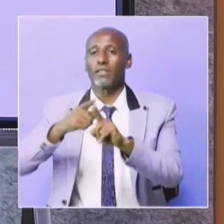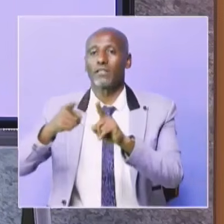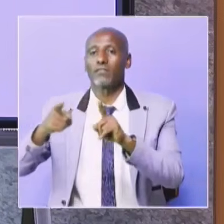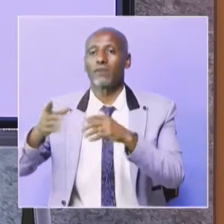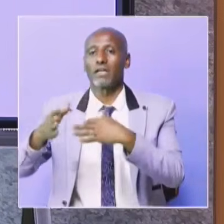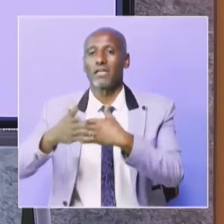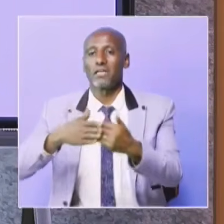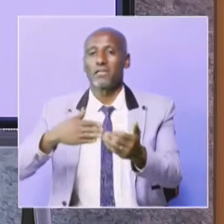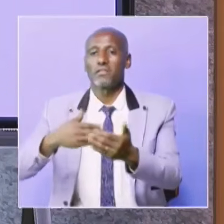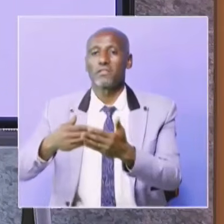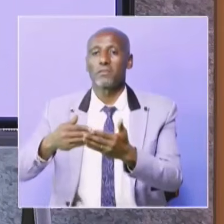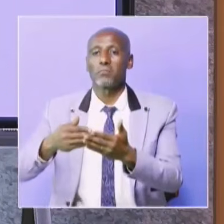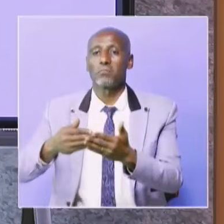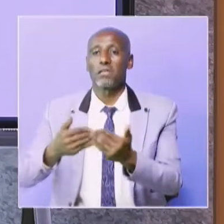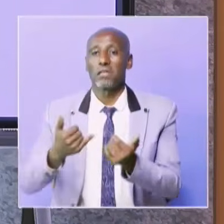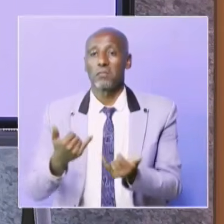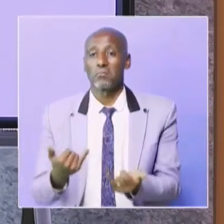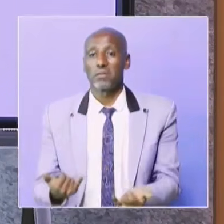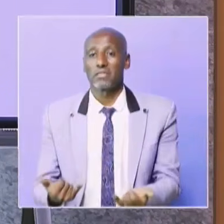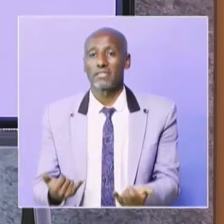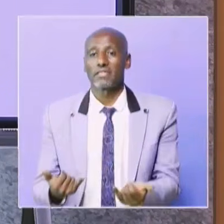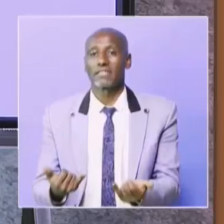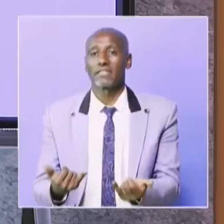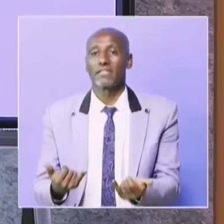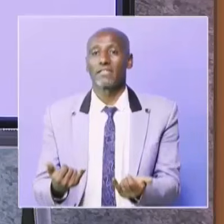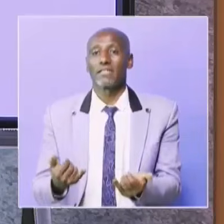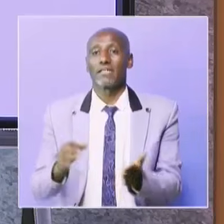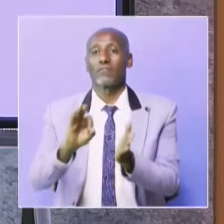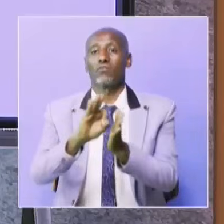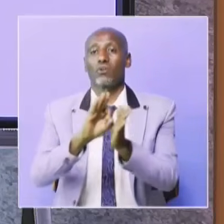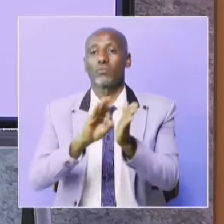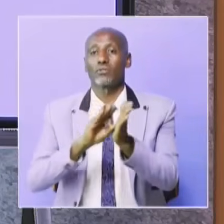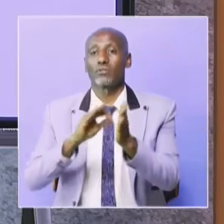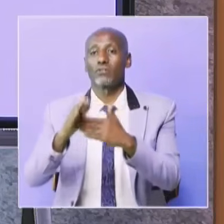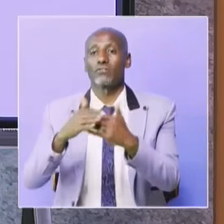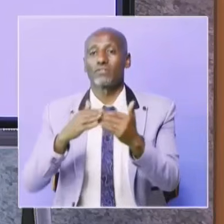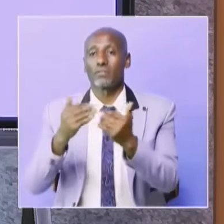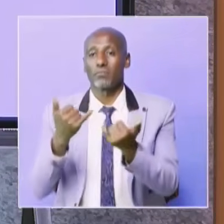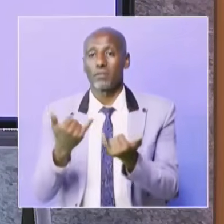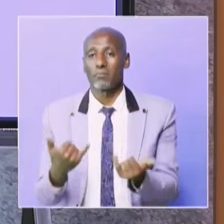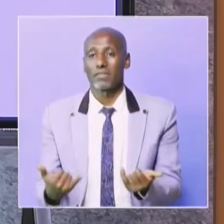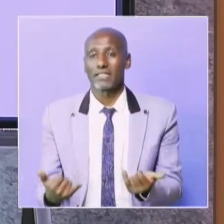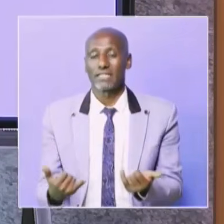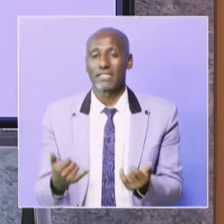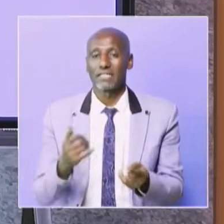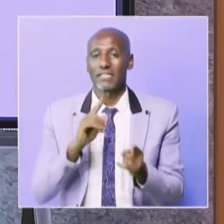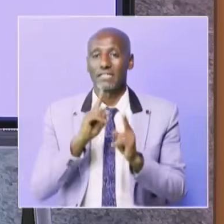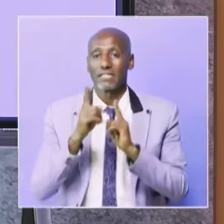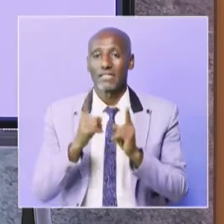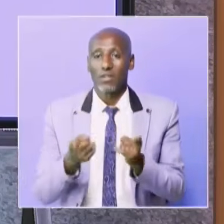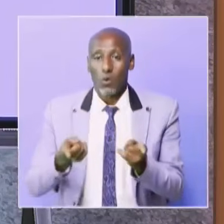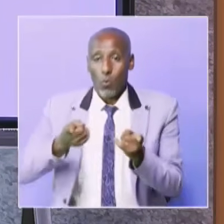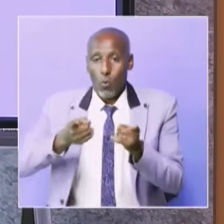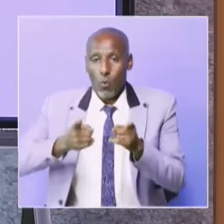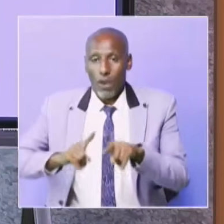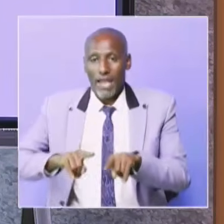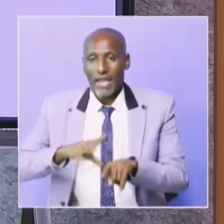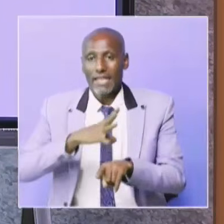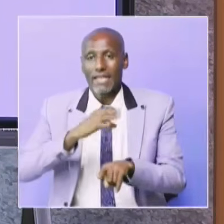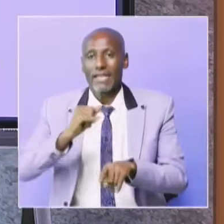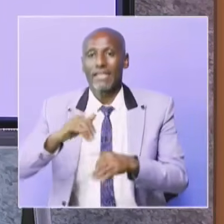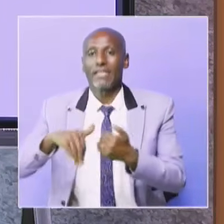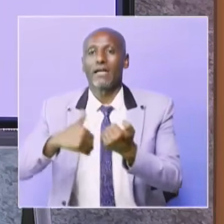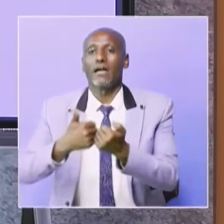present is, all right? You can write the form of simple present, and you can tell when and how to use